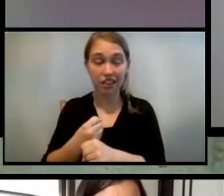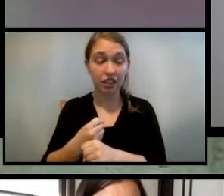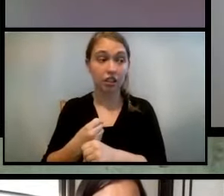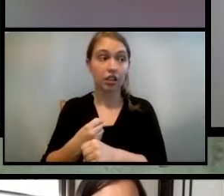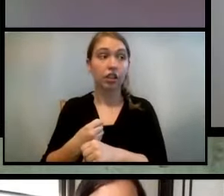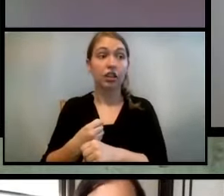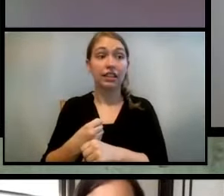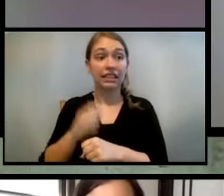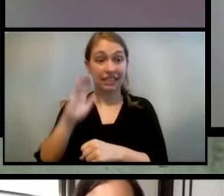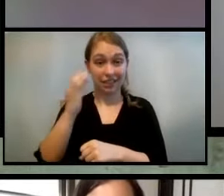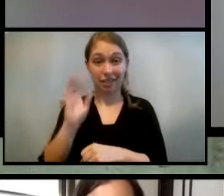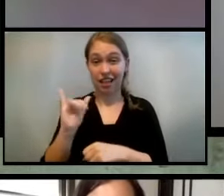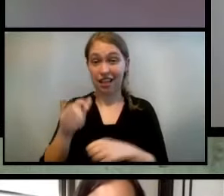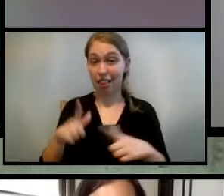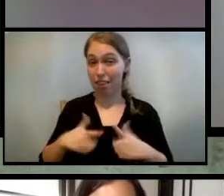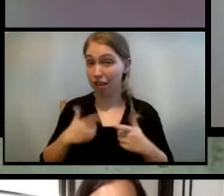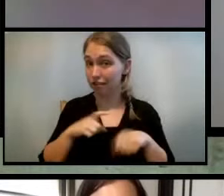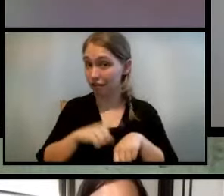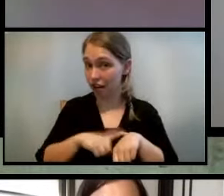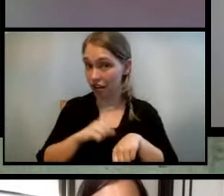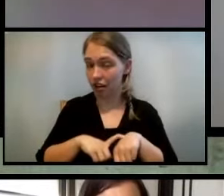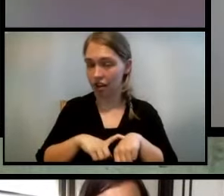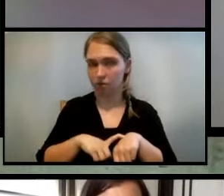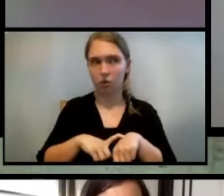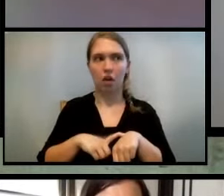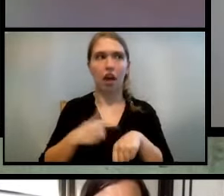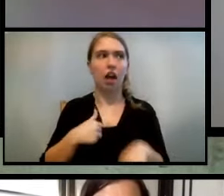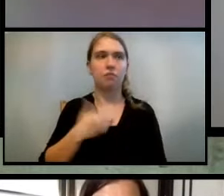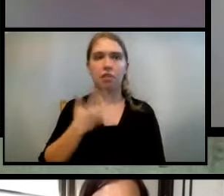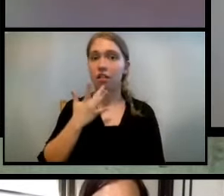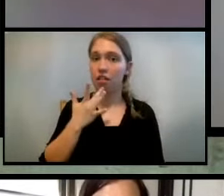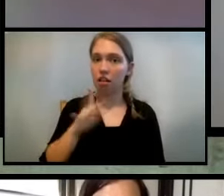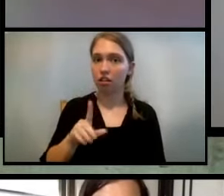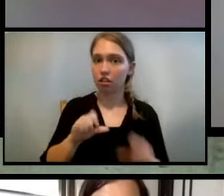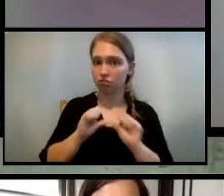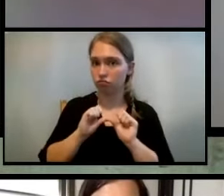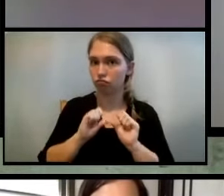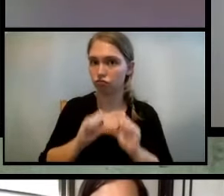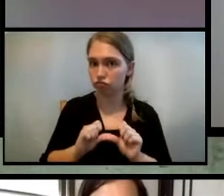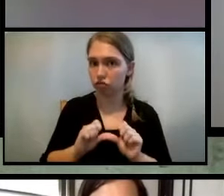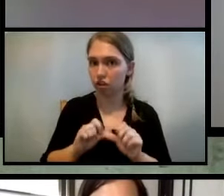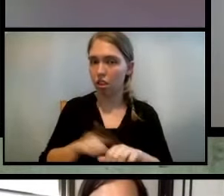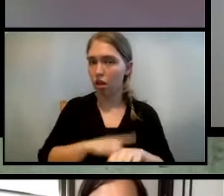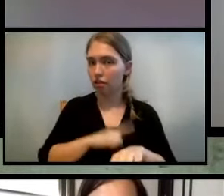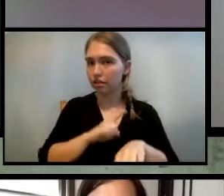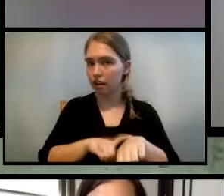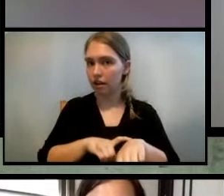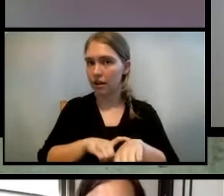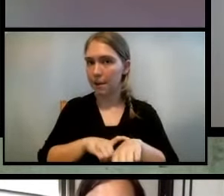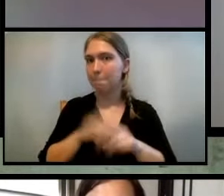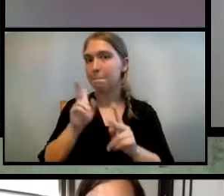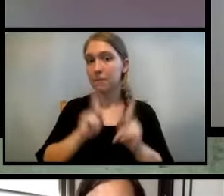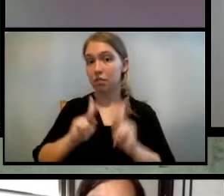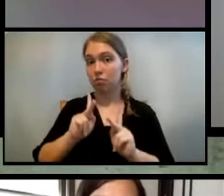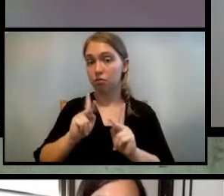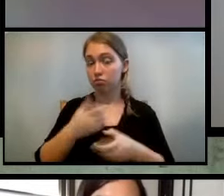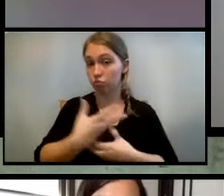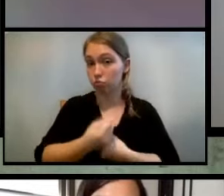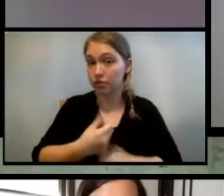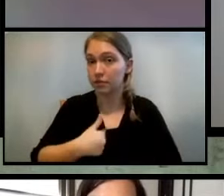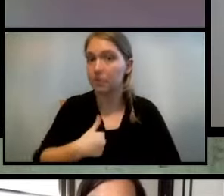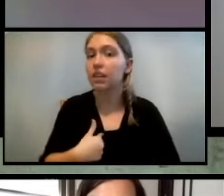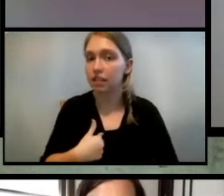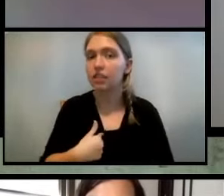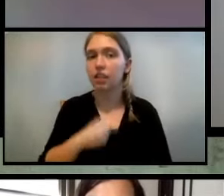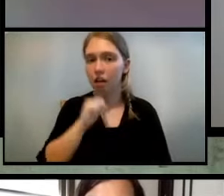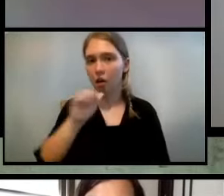a lifetime. So I'm grateful that it's gone that long, that people have trusted me, not